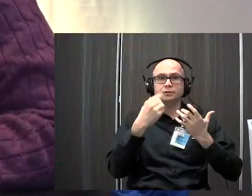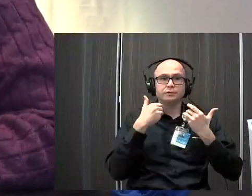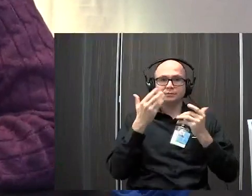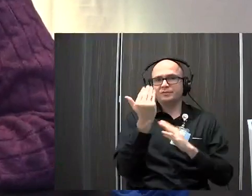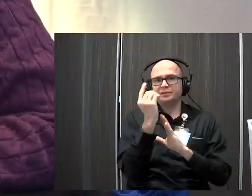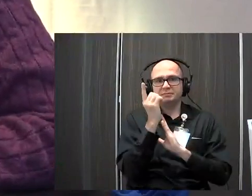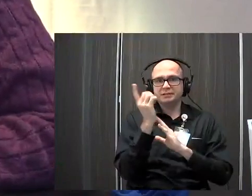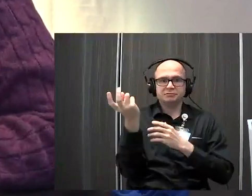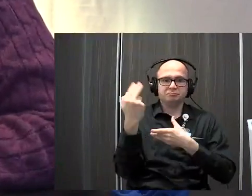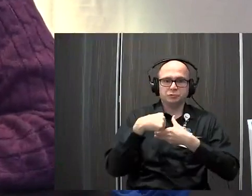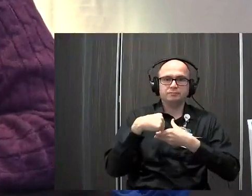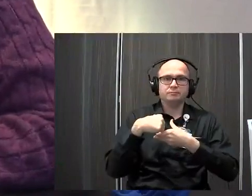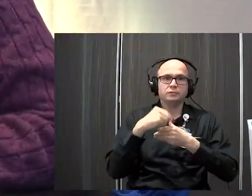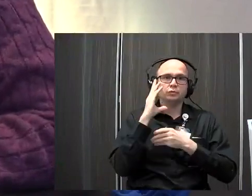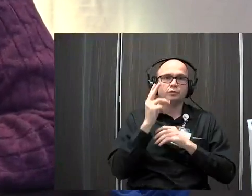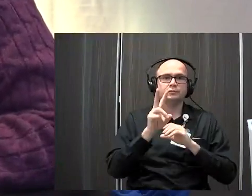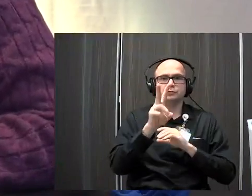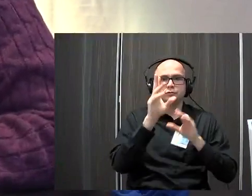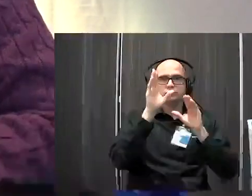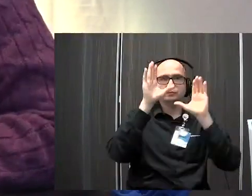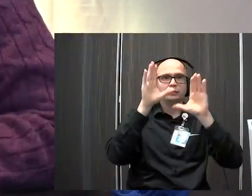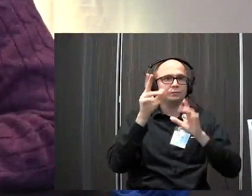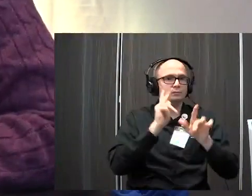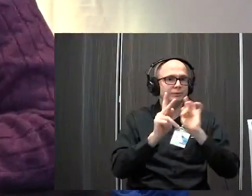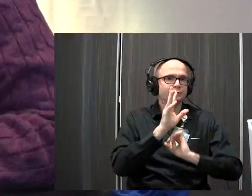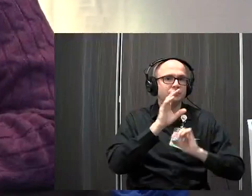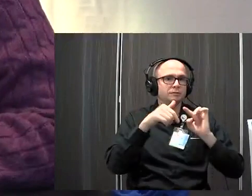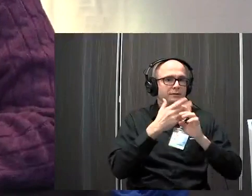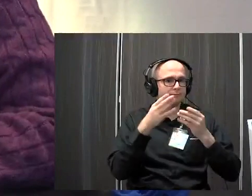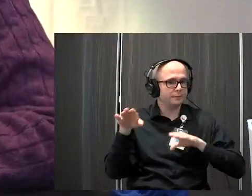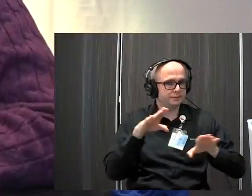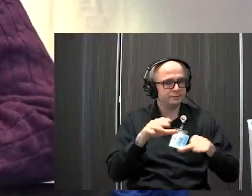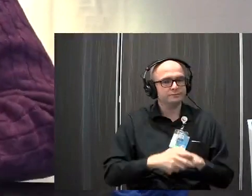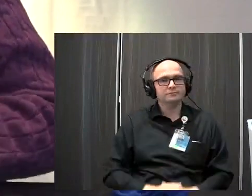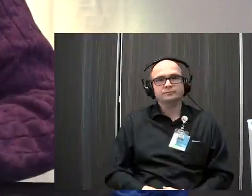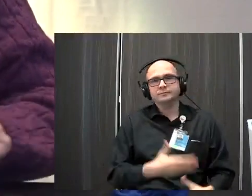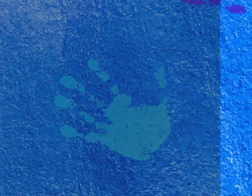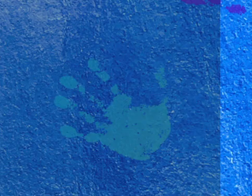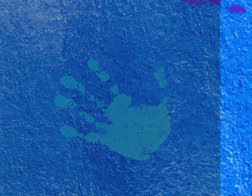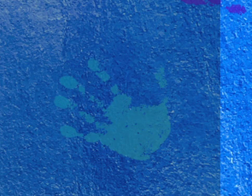Lily will still be here, and we're going to add 2 more amazing people to talk about behavior. Thanks. Awesome.